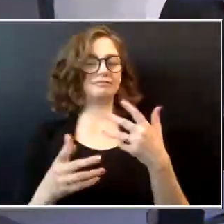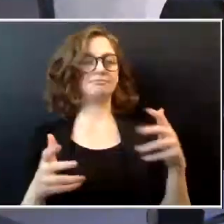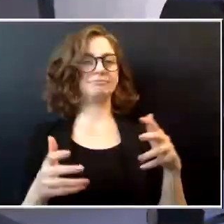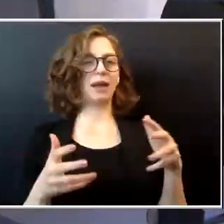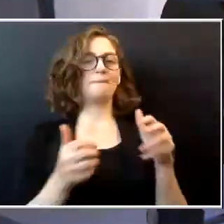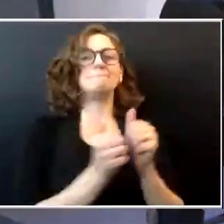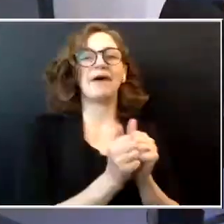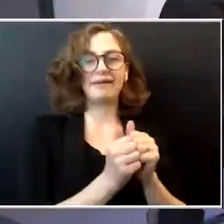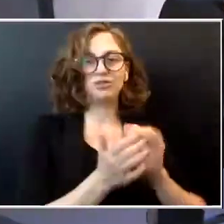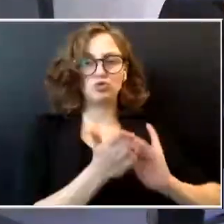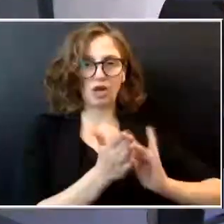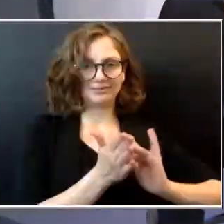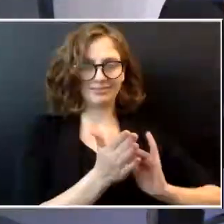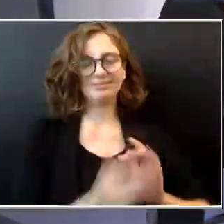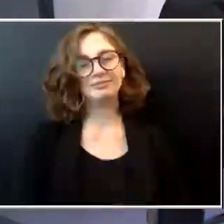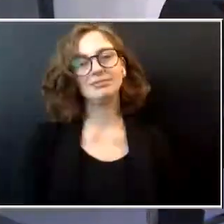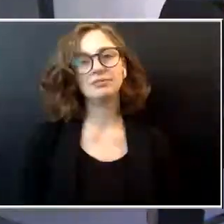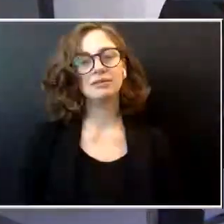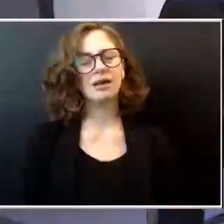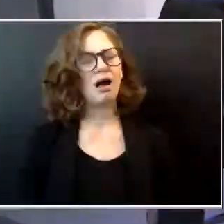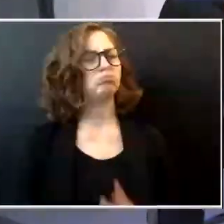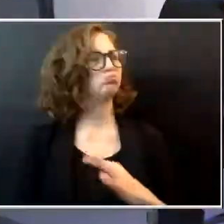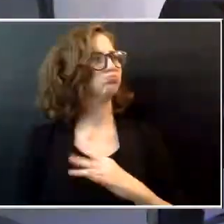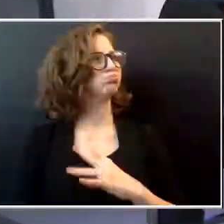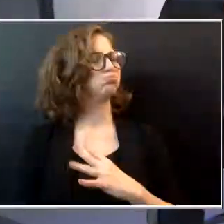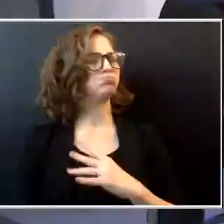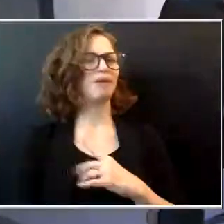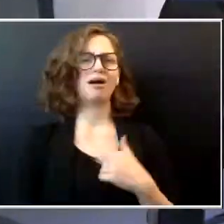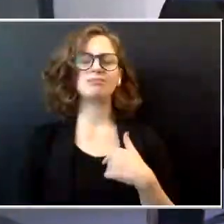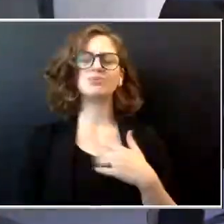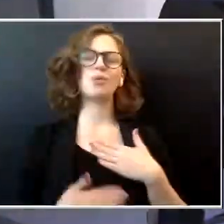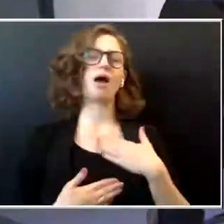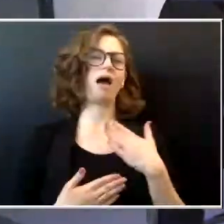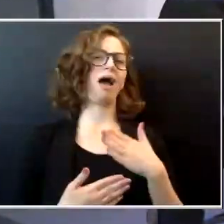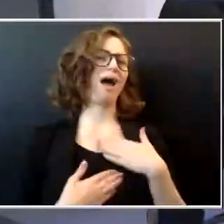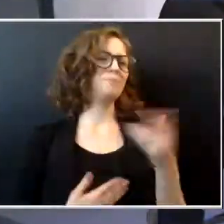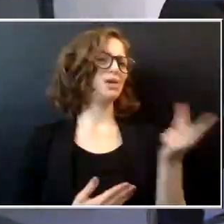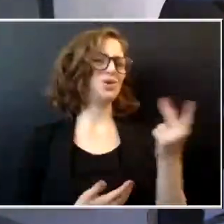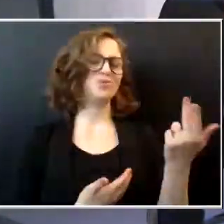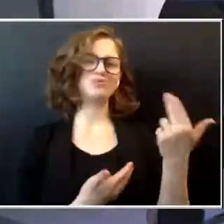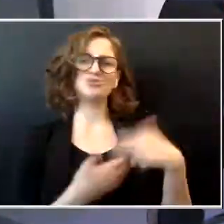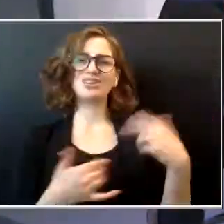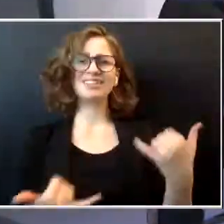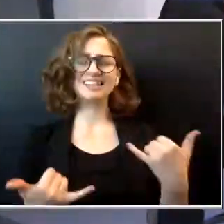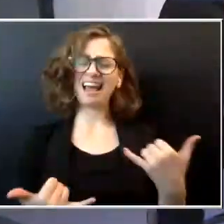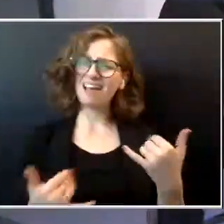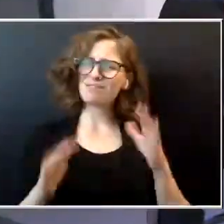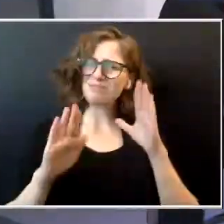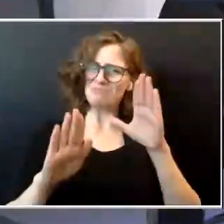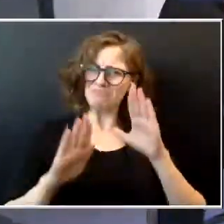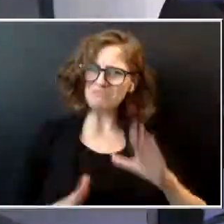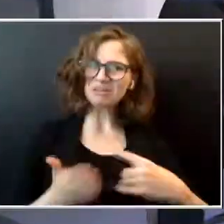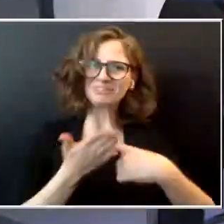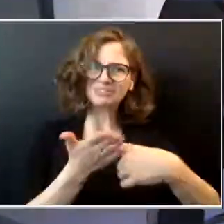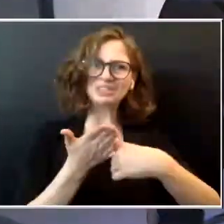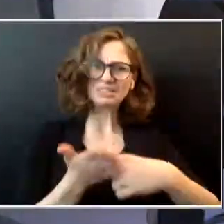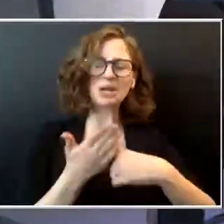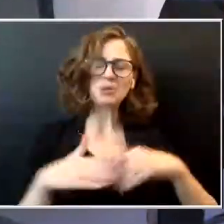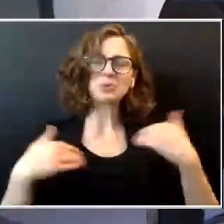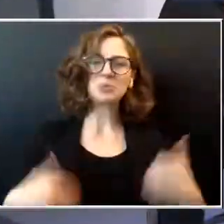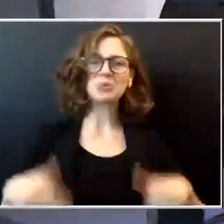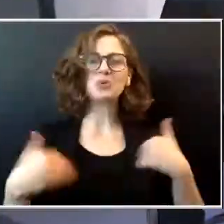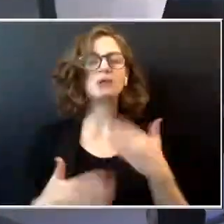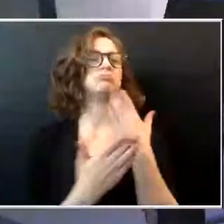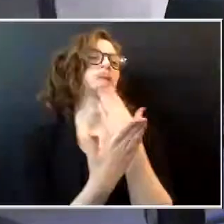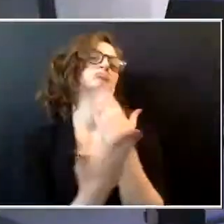stuff. Guys, I am so happy you've been on the program today. This has been a great discussion, and I am grateful to all of our